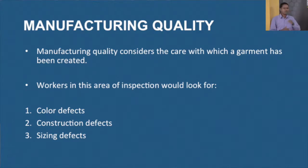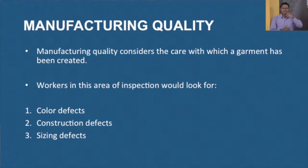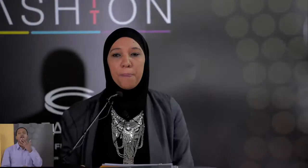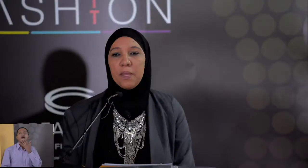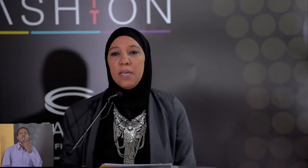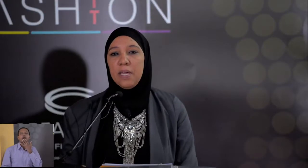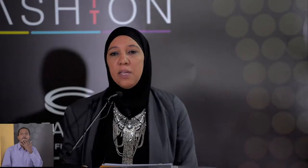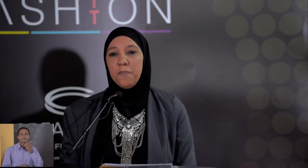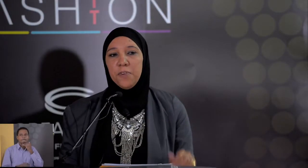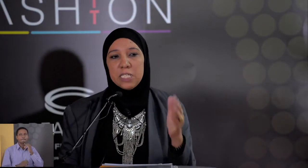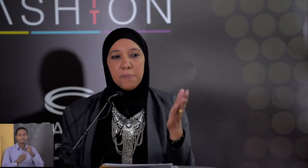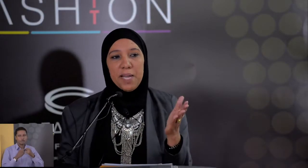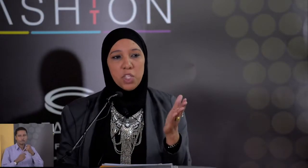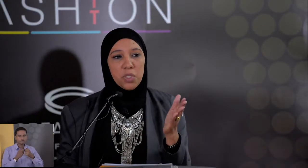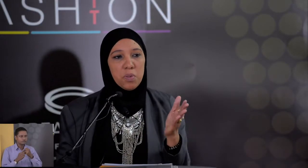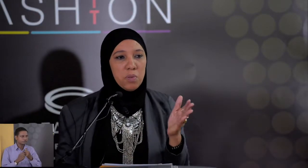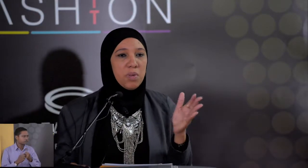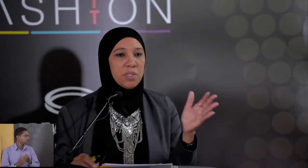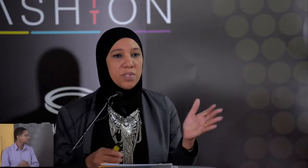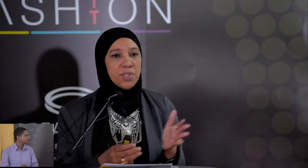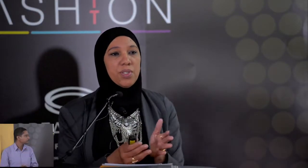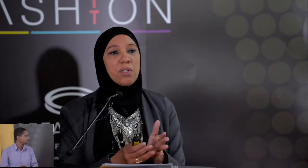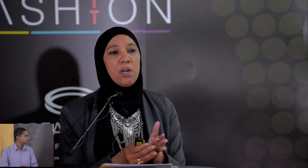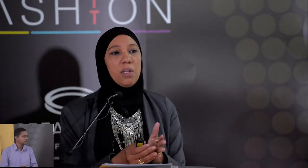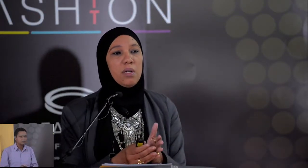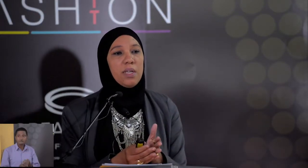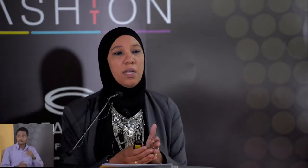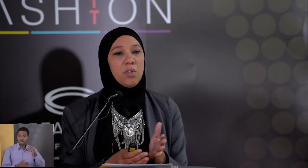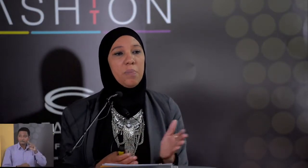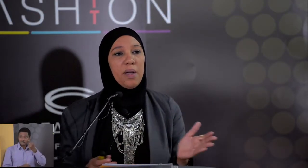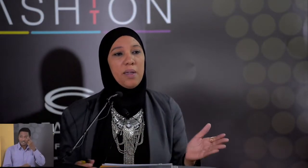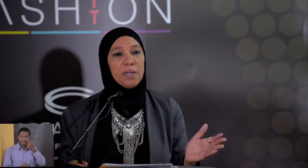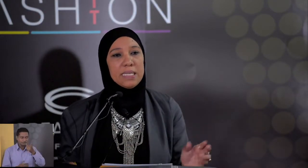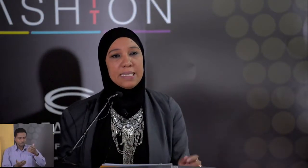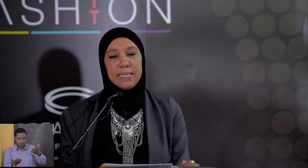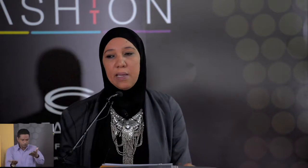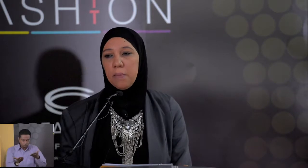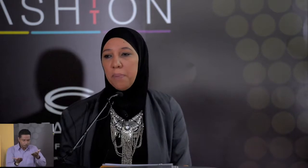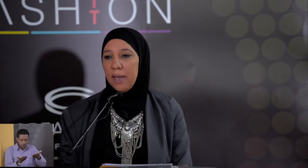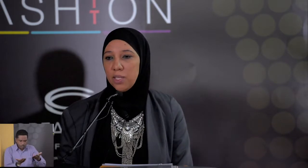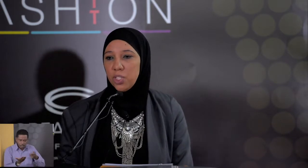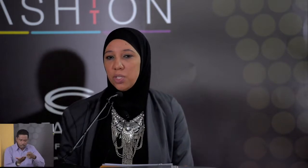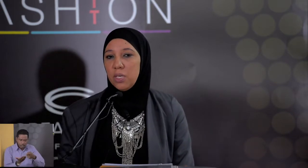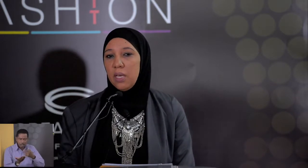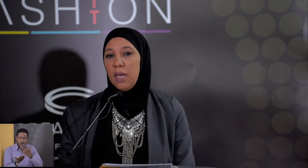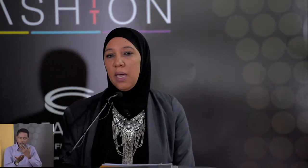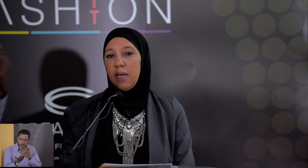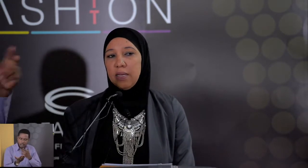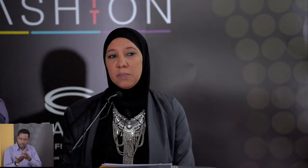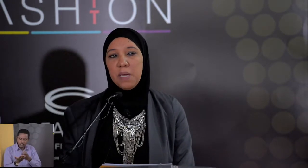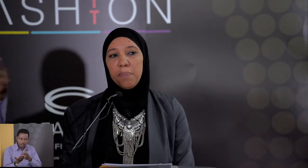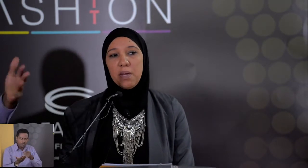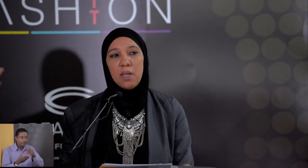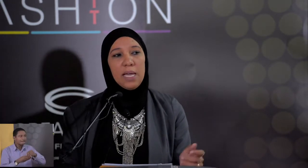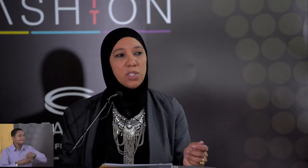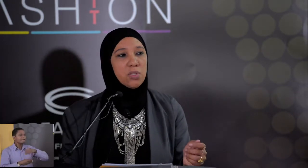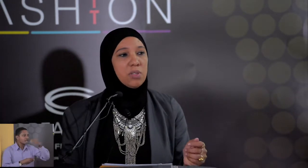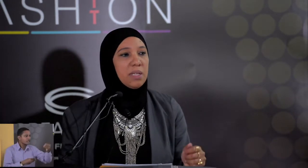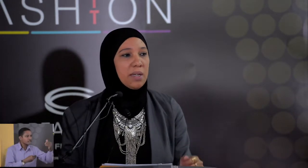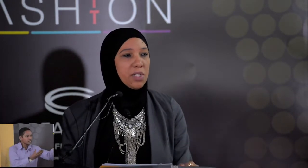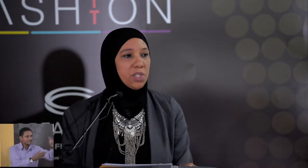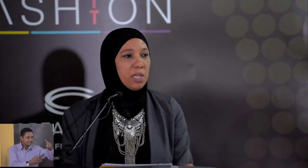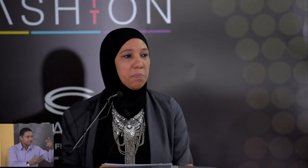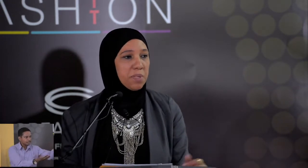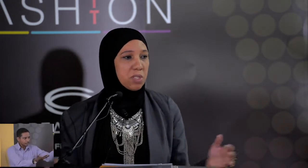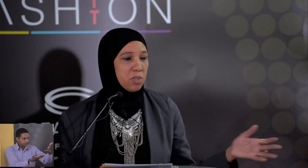the fabric. First batch was a certain color, and then you buy a second batch, and it may be a lighter